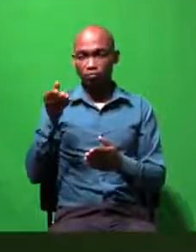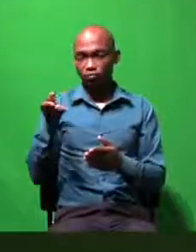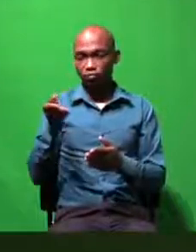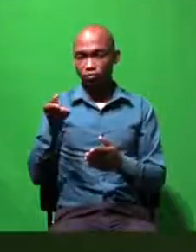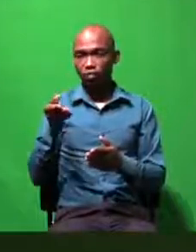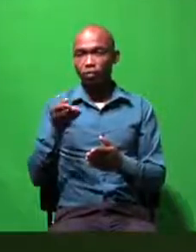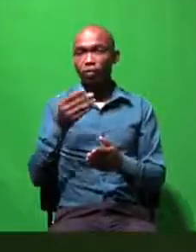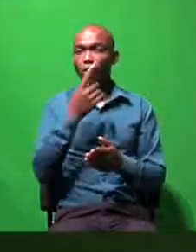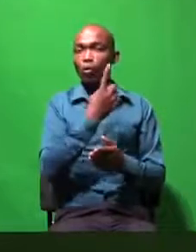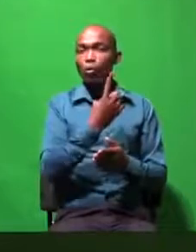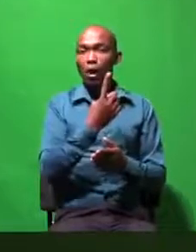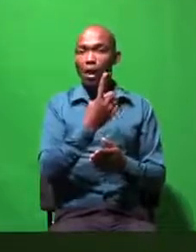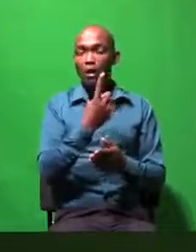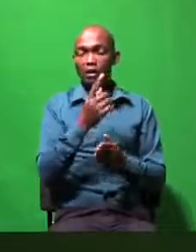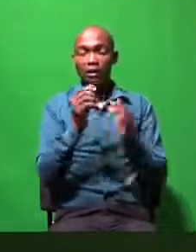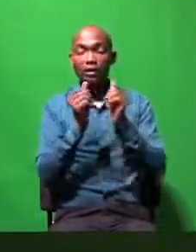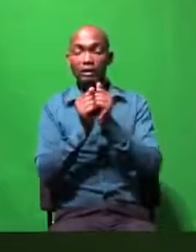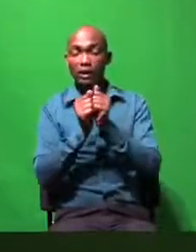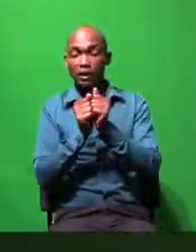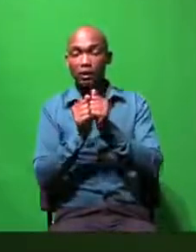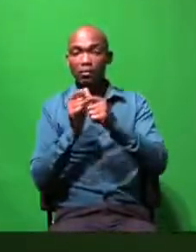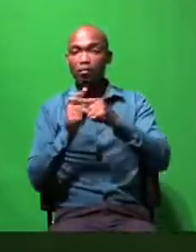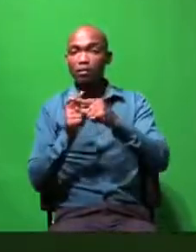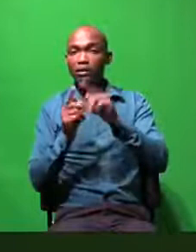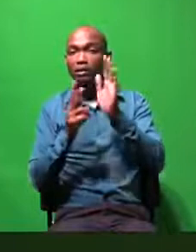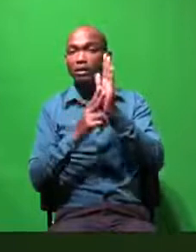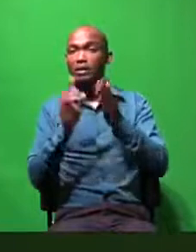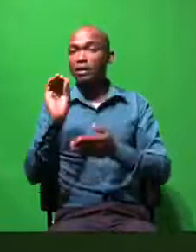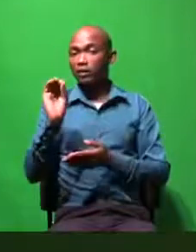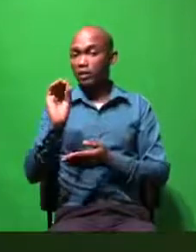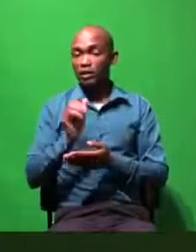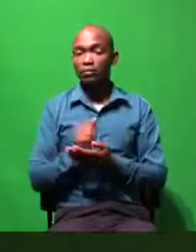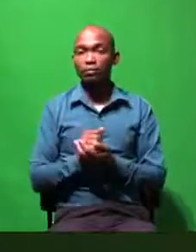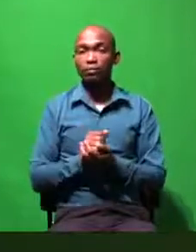Yes? 110 and 70. Good.